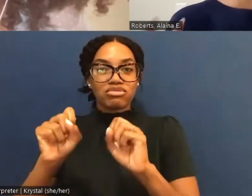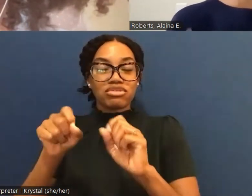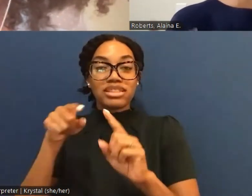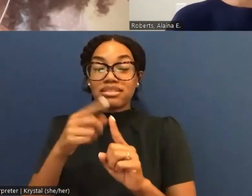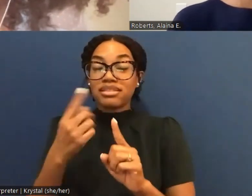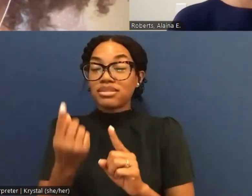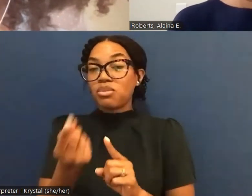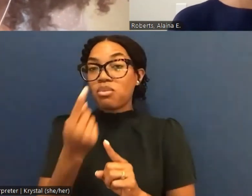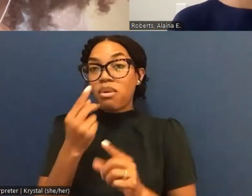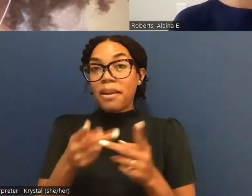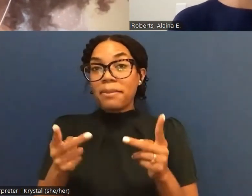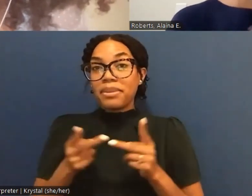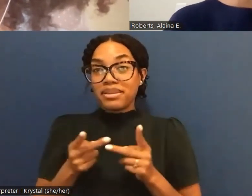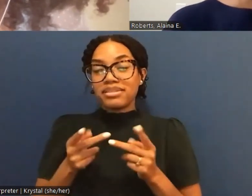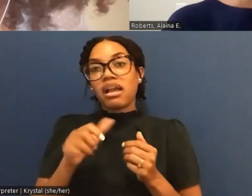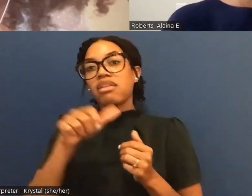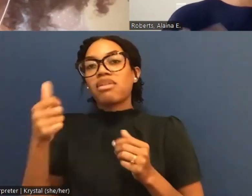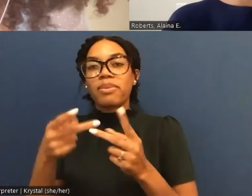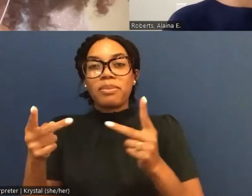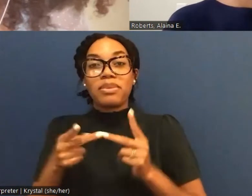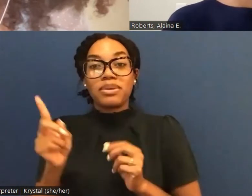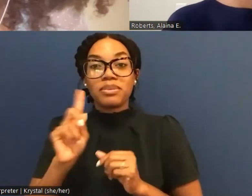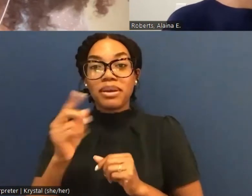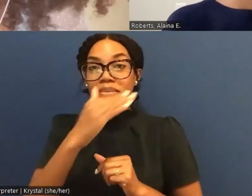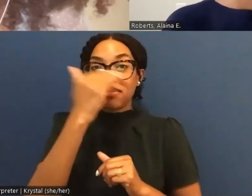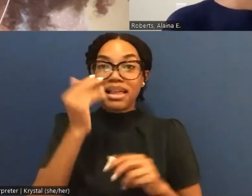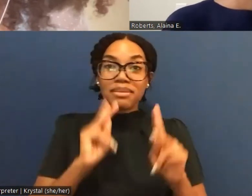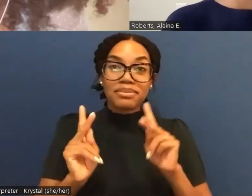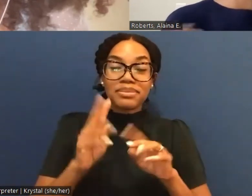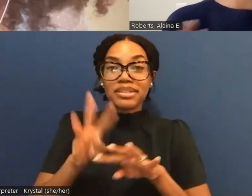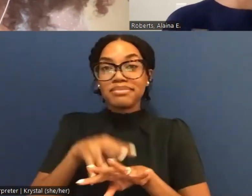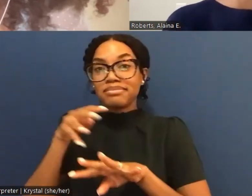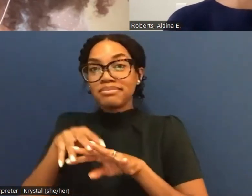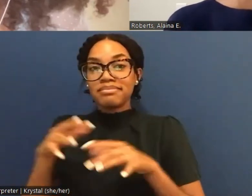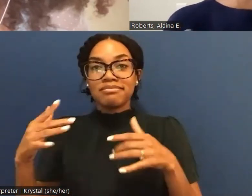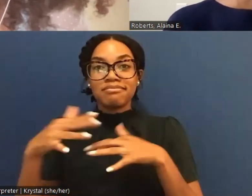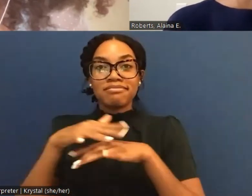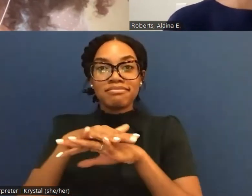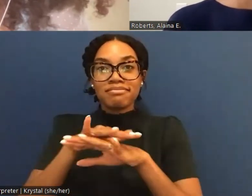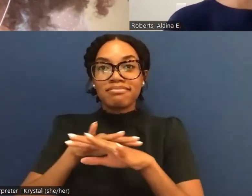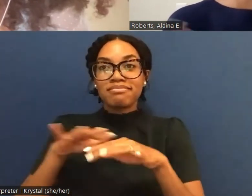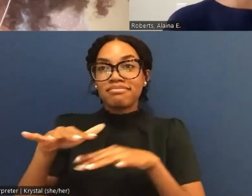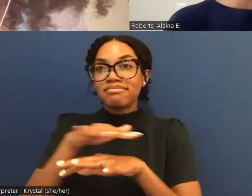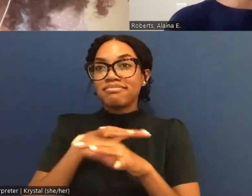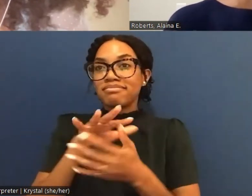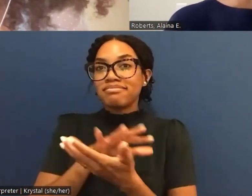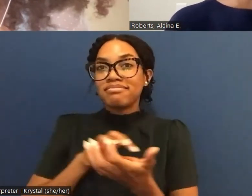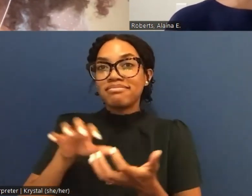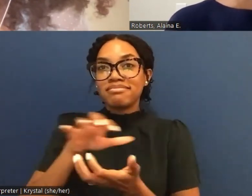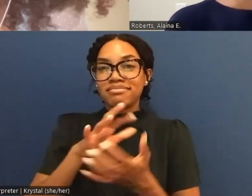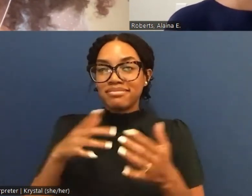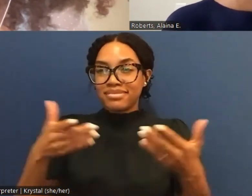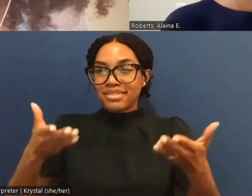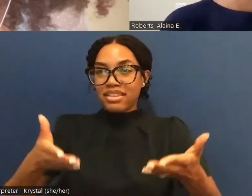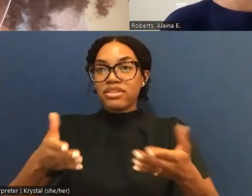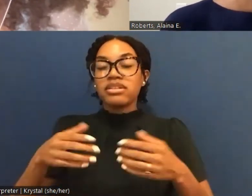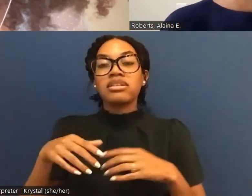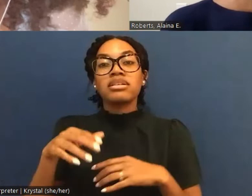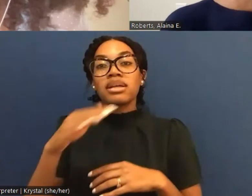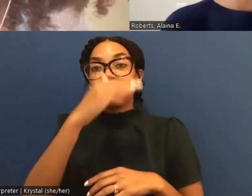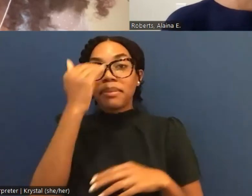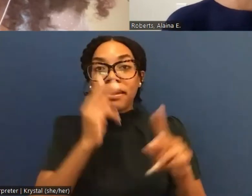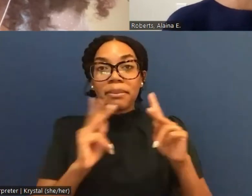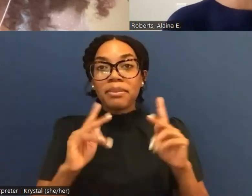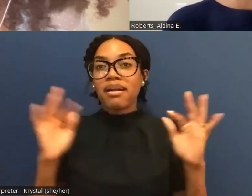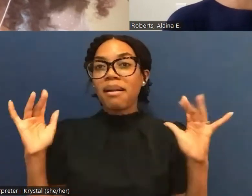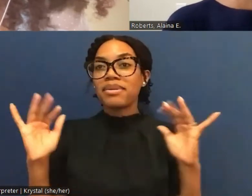have these original land allotments that become communities where you have these different groups of Black people coming together, working together. But